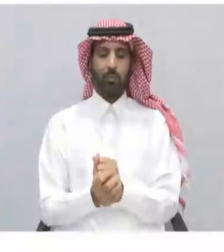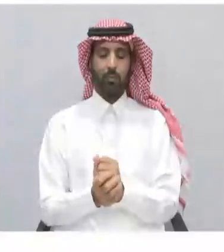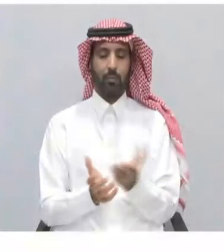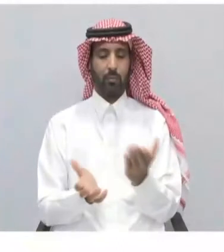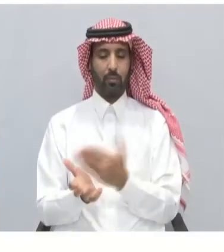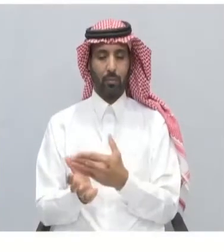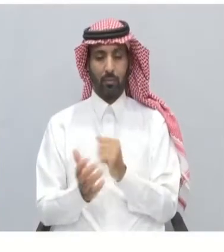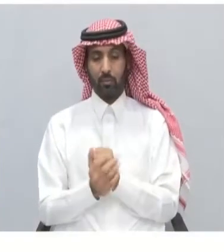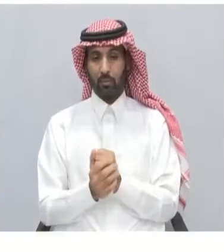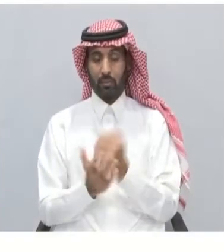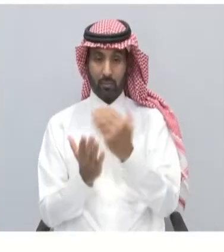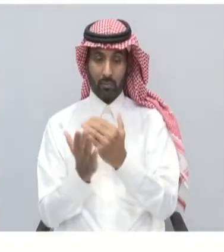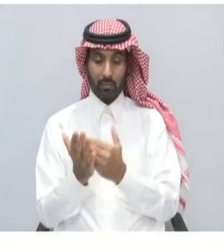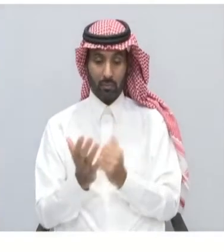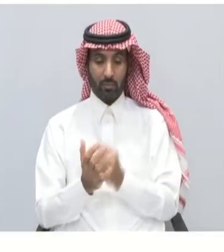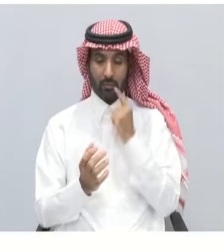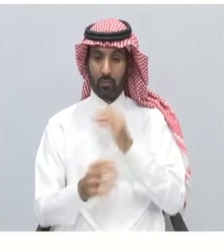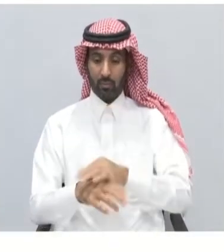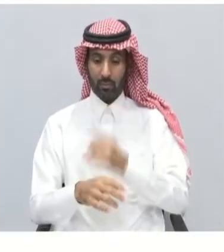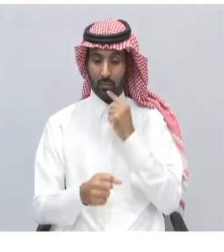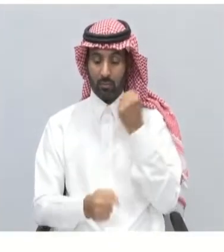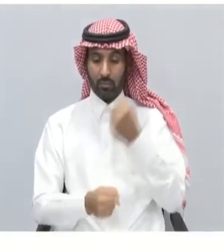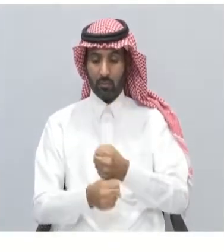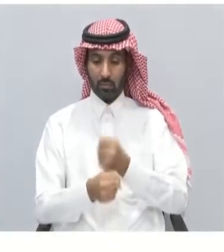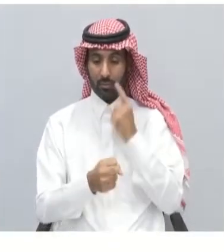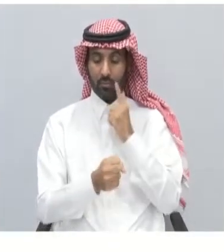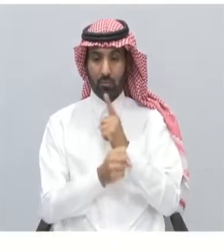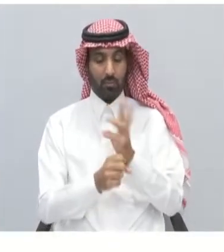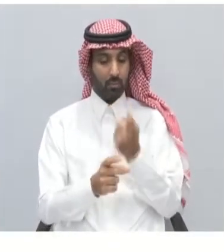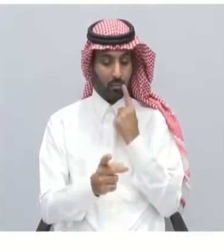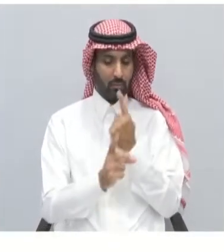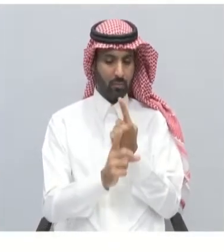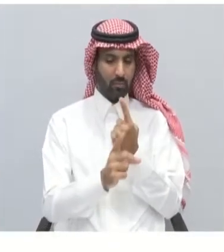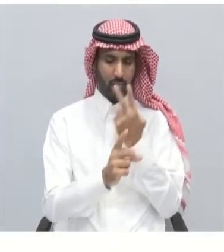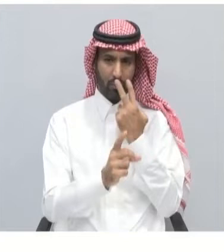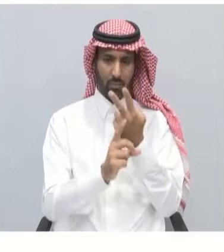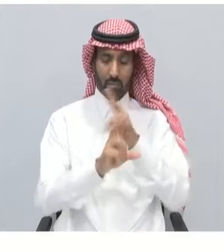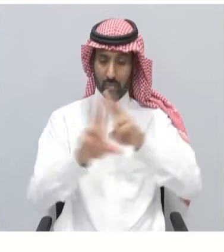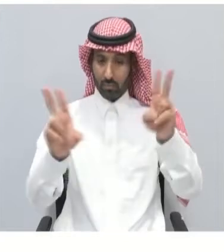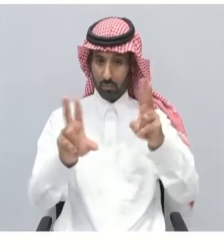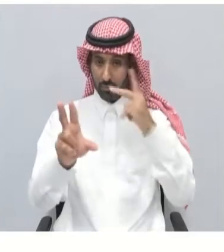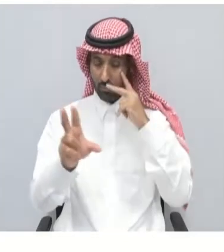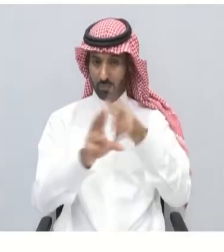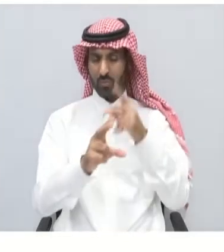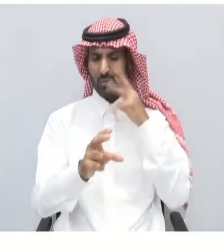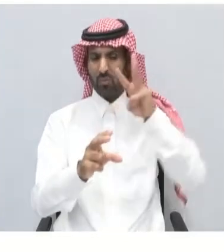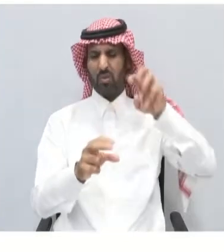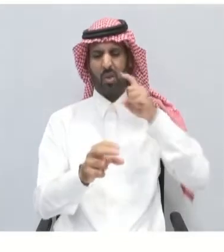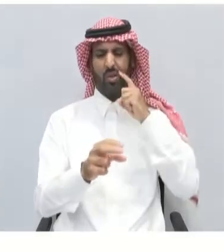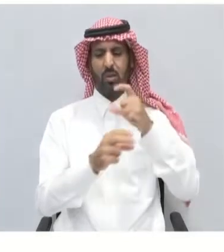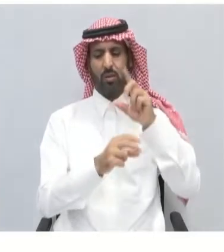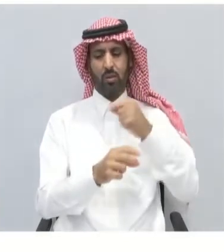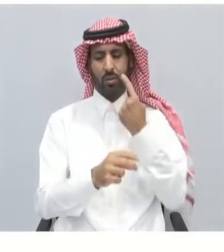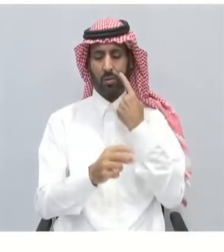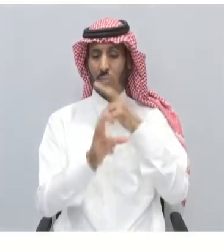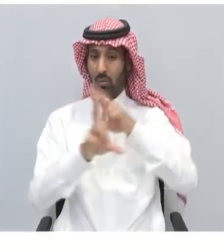Okay, let's see the other list. People who stand in someone else's line of sight in front of the TV during the last 30 seconds of any